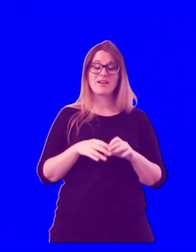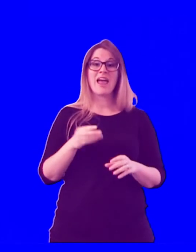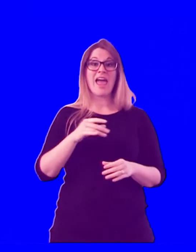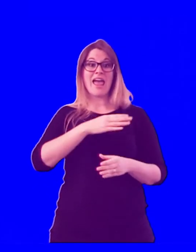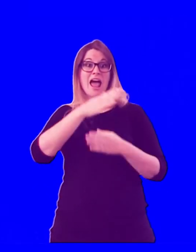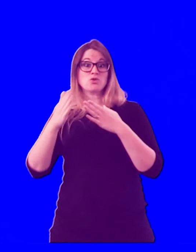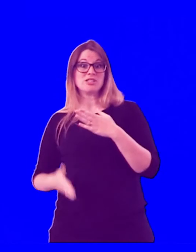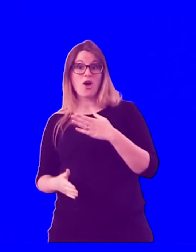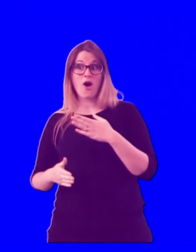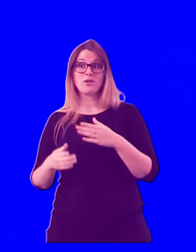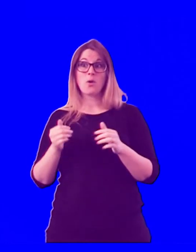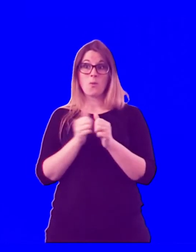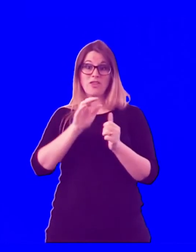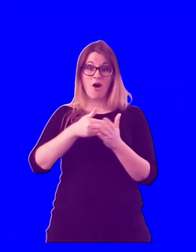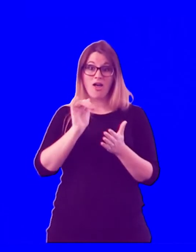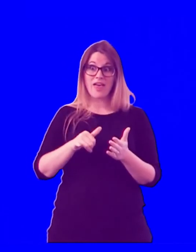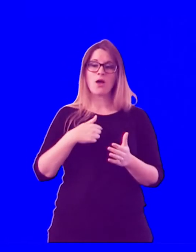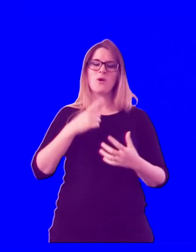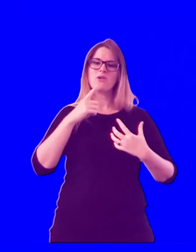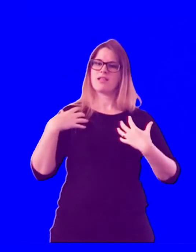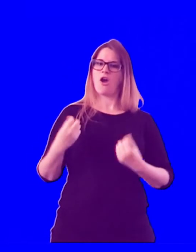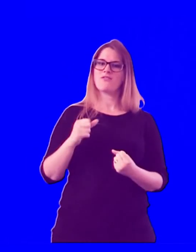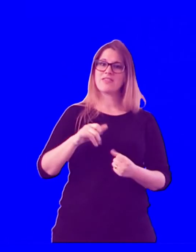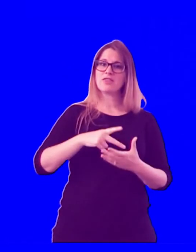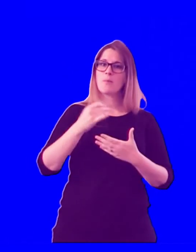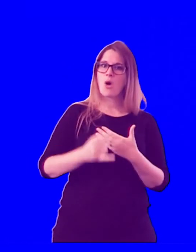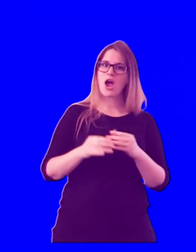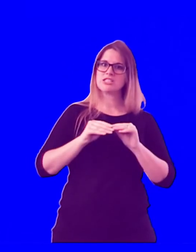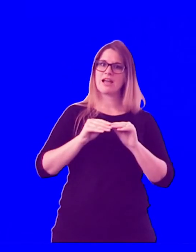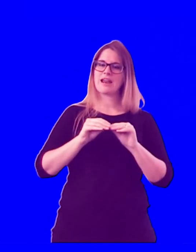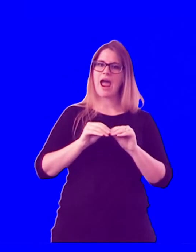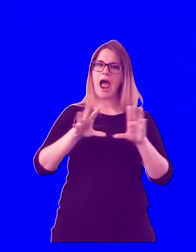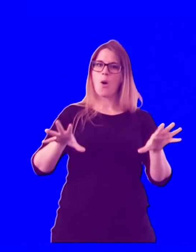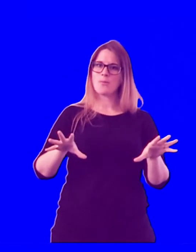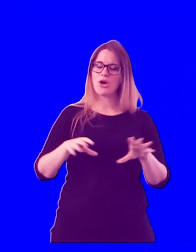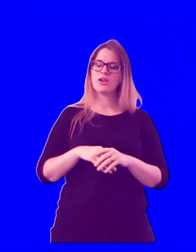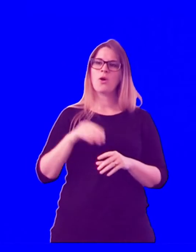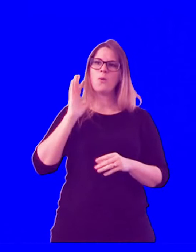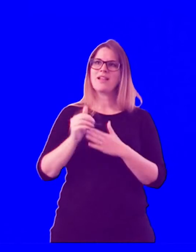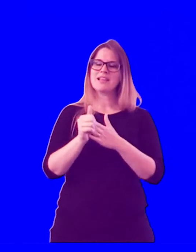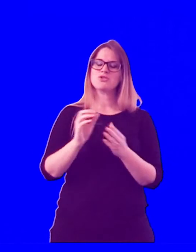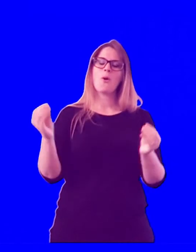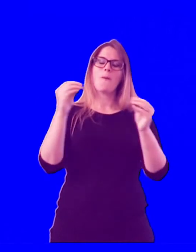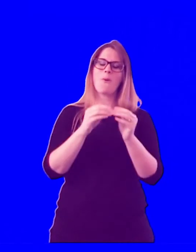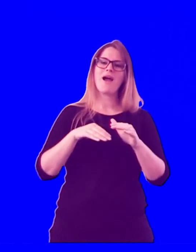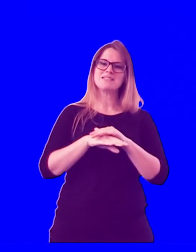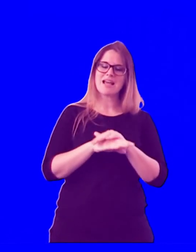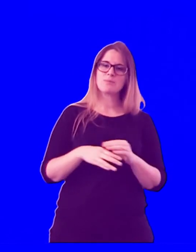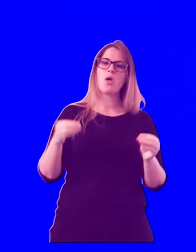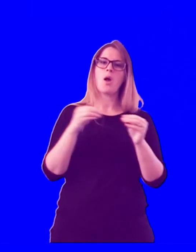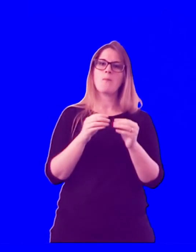in doing so, we're confident that those projects, the output of that work will lead to a more accessible and